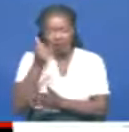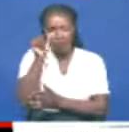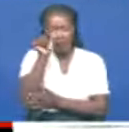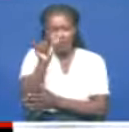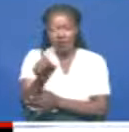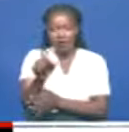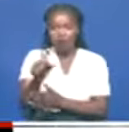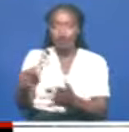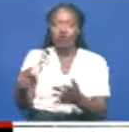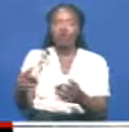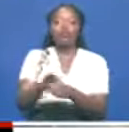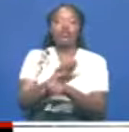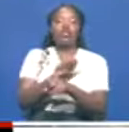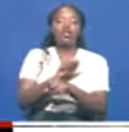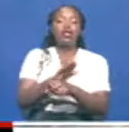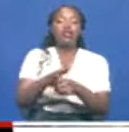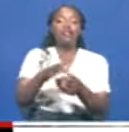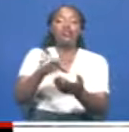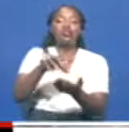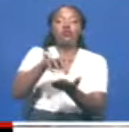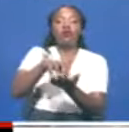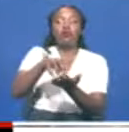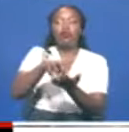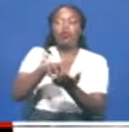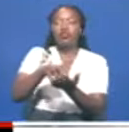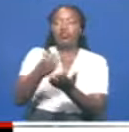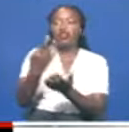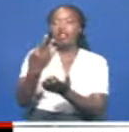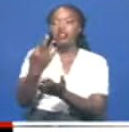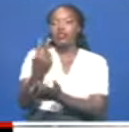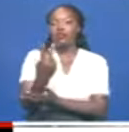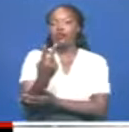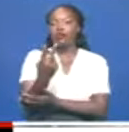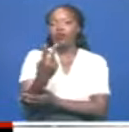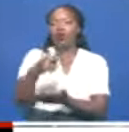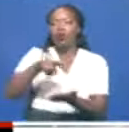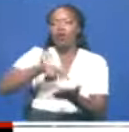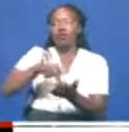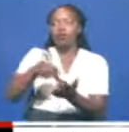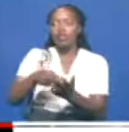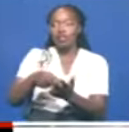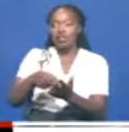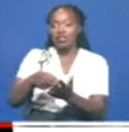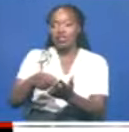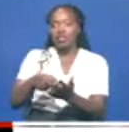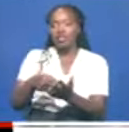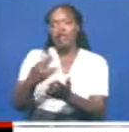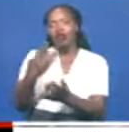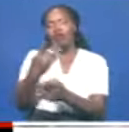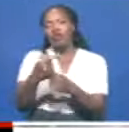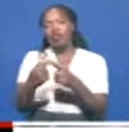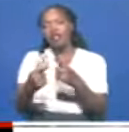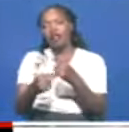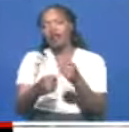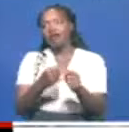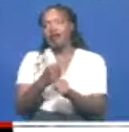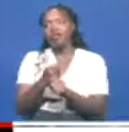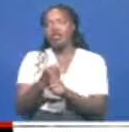the gubernatorial position. 32 projects, miaka minne na nusu, ya kwanza